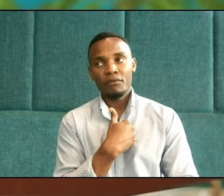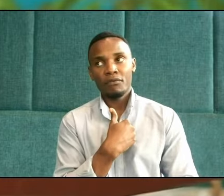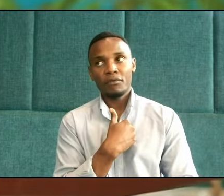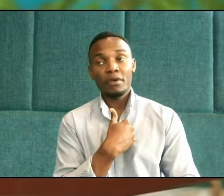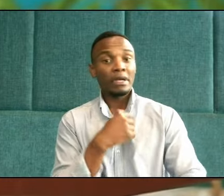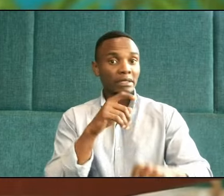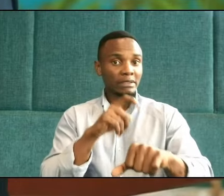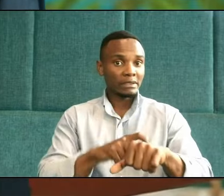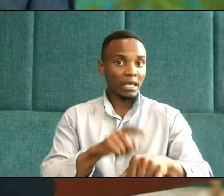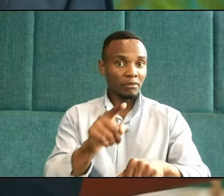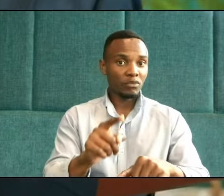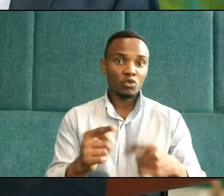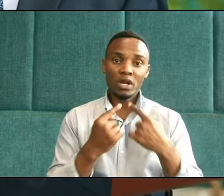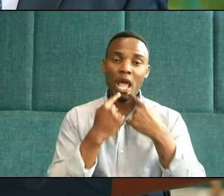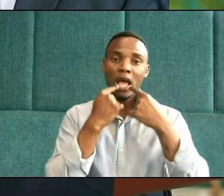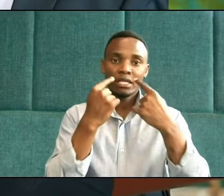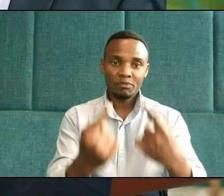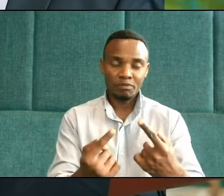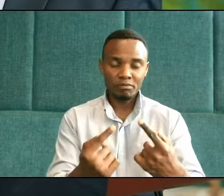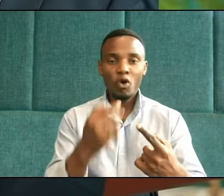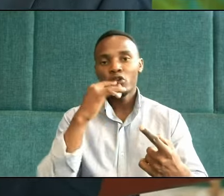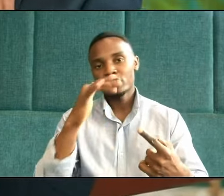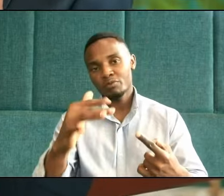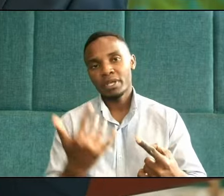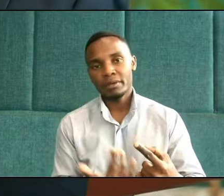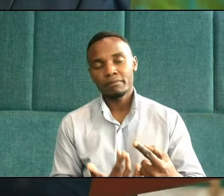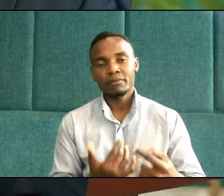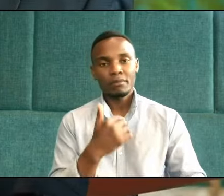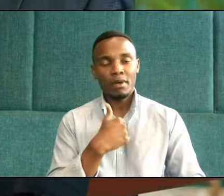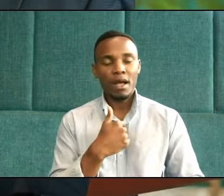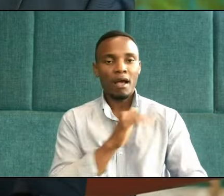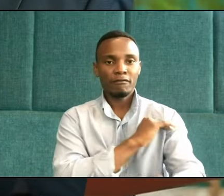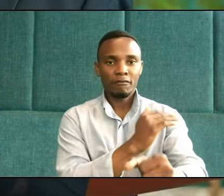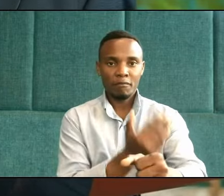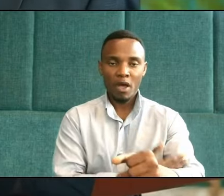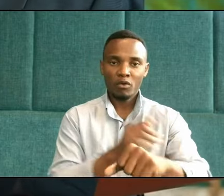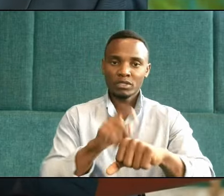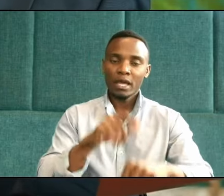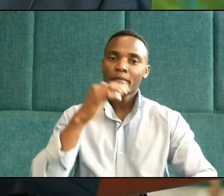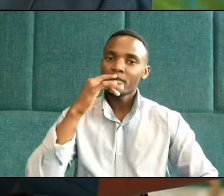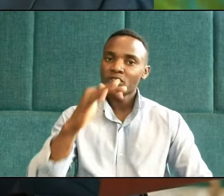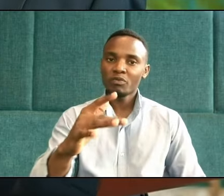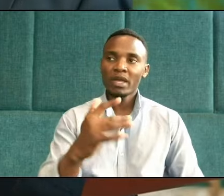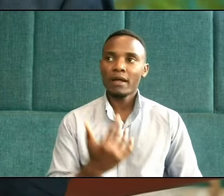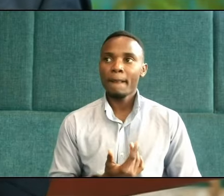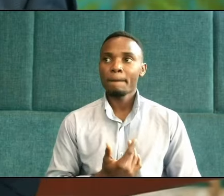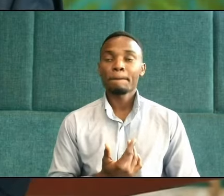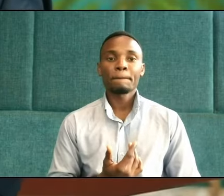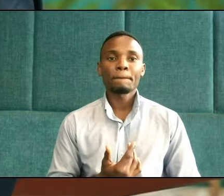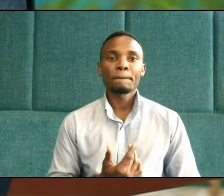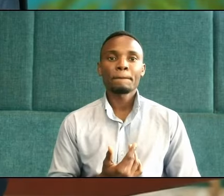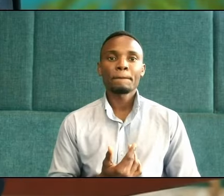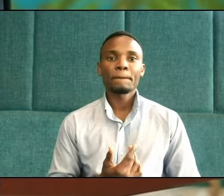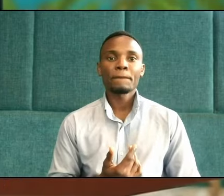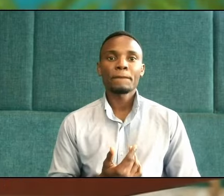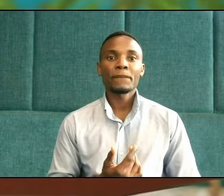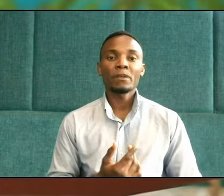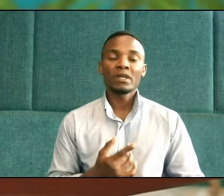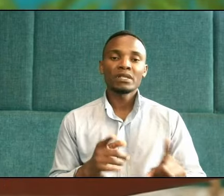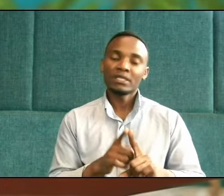in speaking. Hello? There is power in what? In speaking. And you eat what you